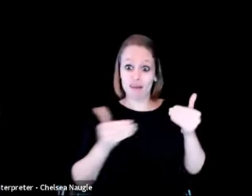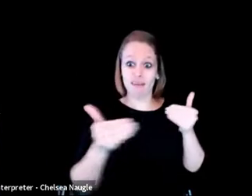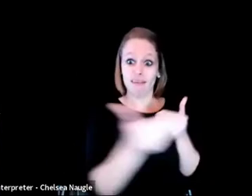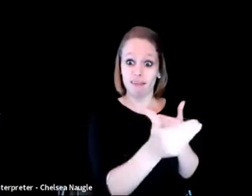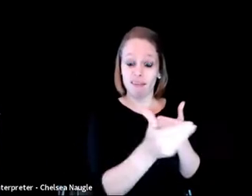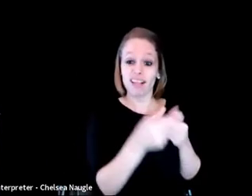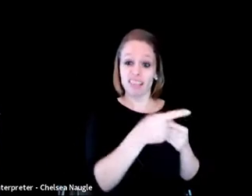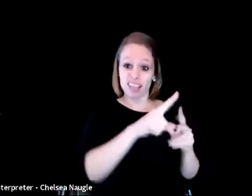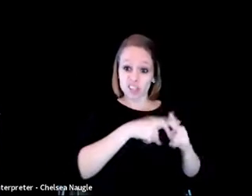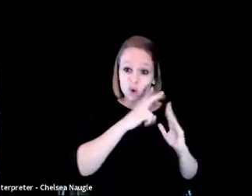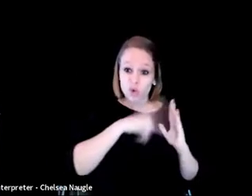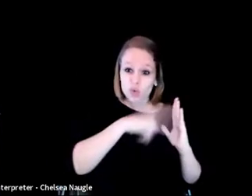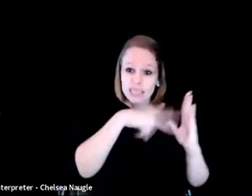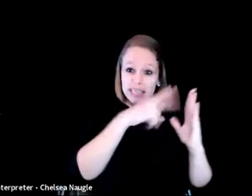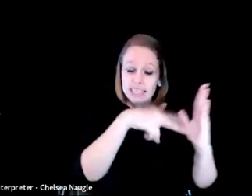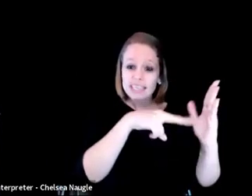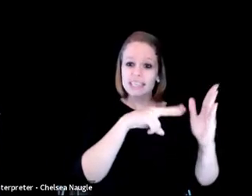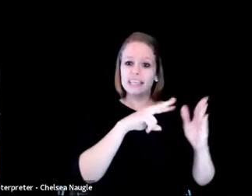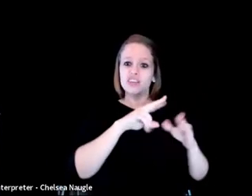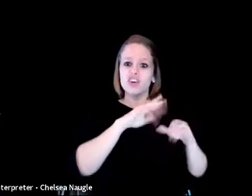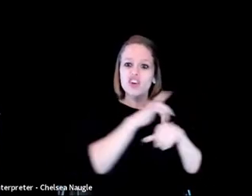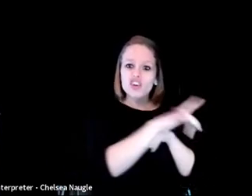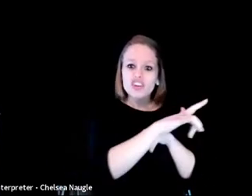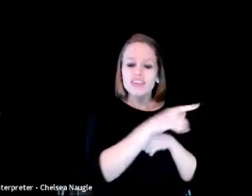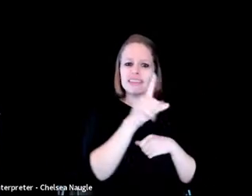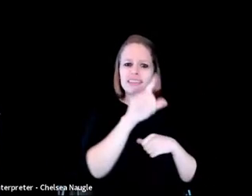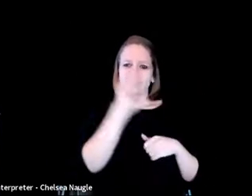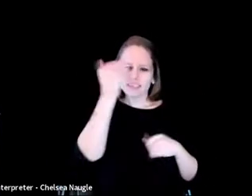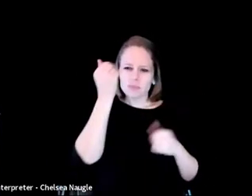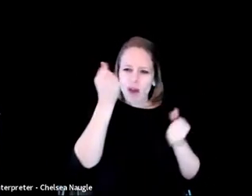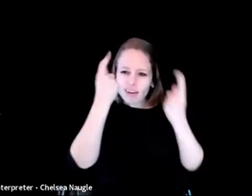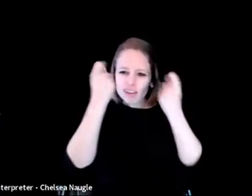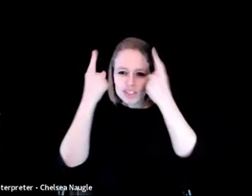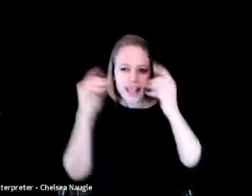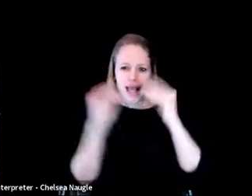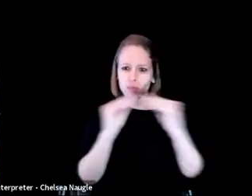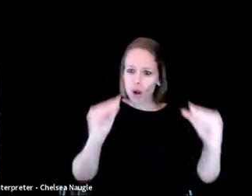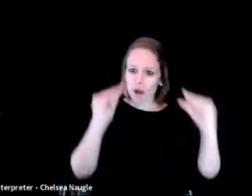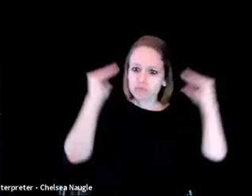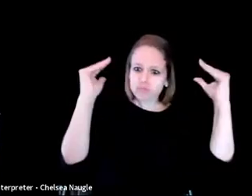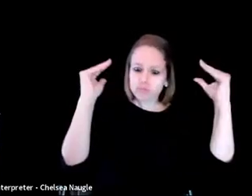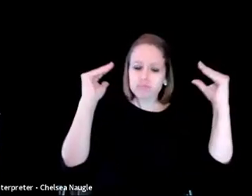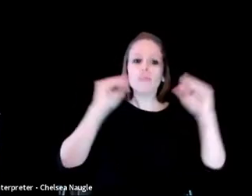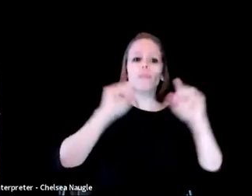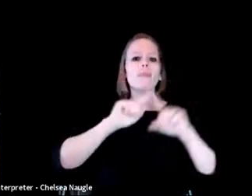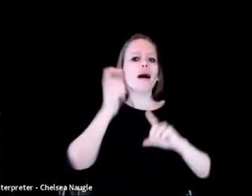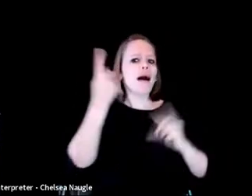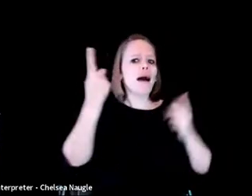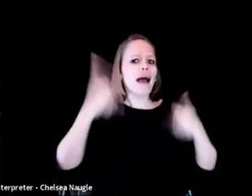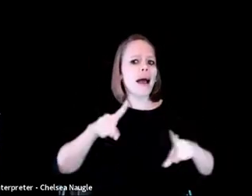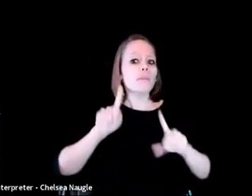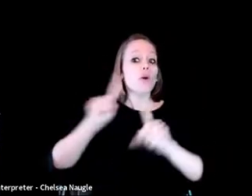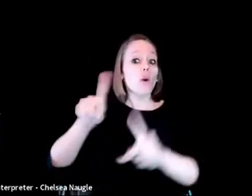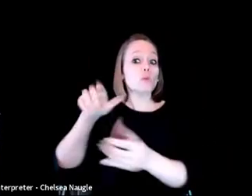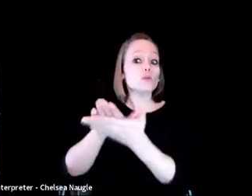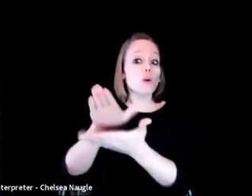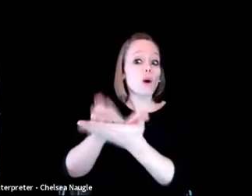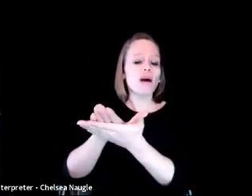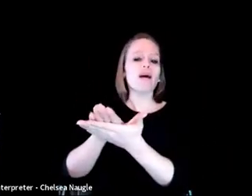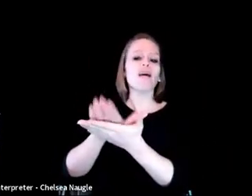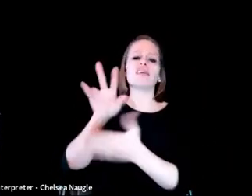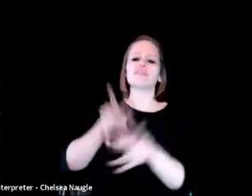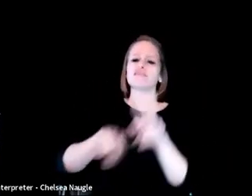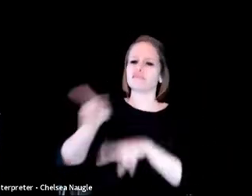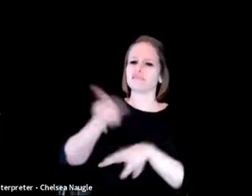seem to understand things at a much higher level. But when you notice the difference is when they go to school. And all of a sudden,